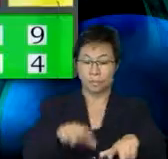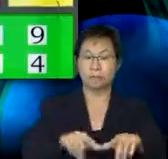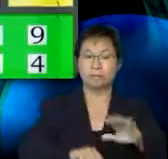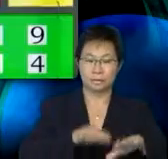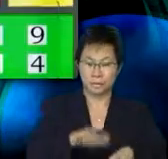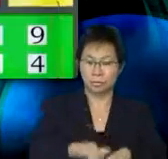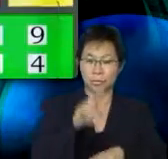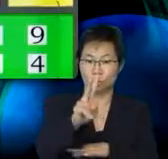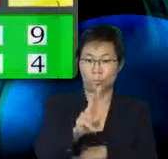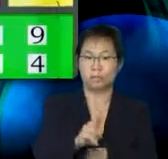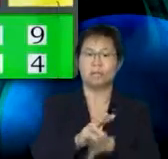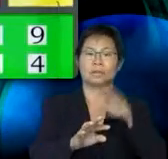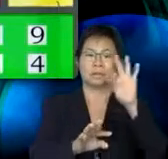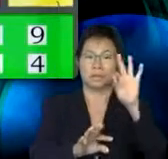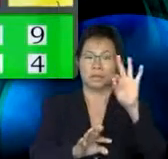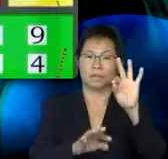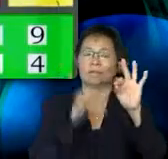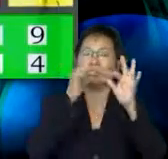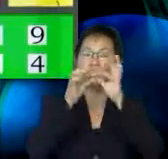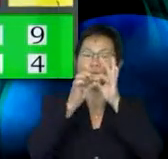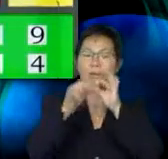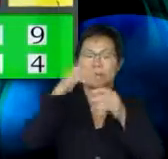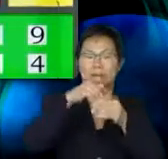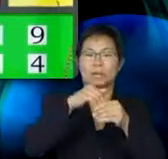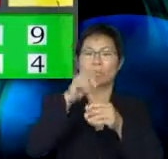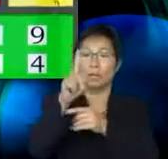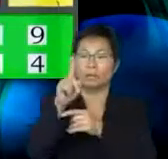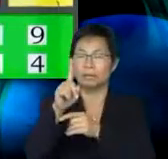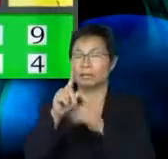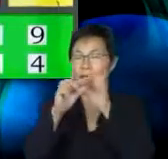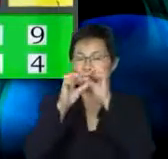put in 9 straws into the ones column.